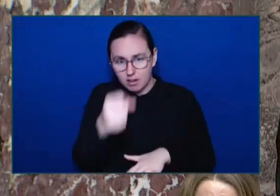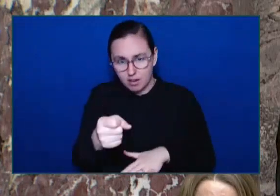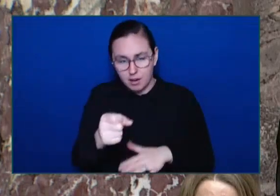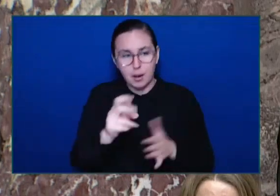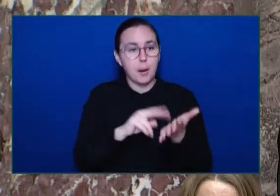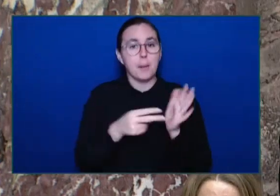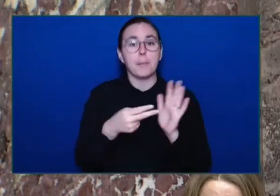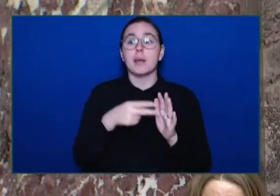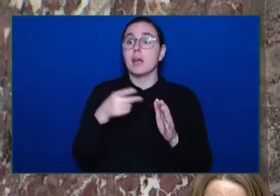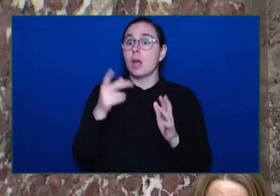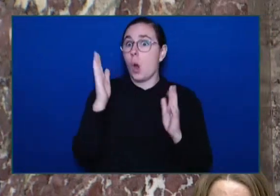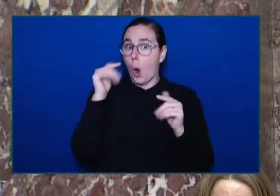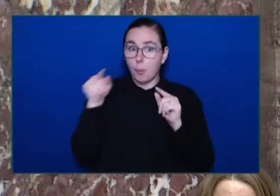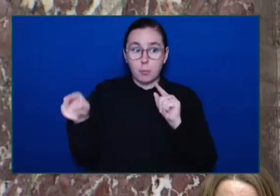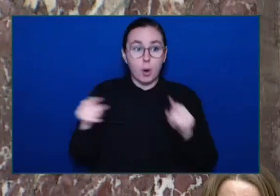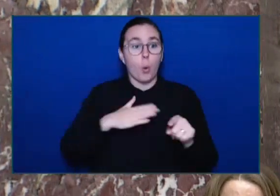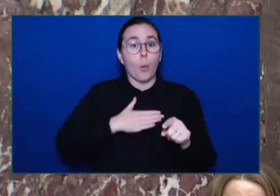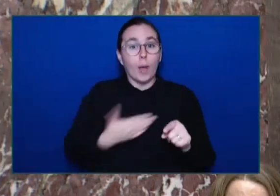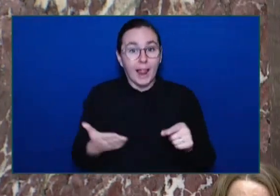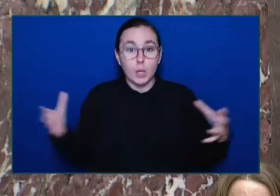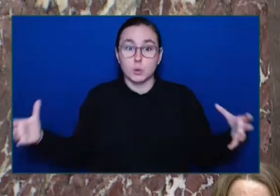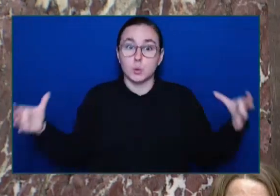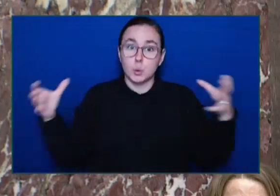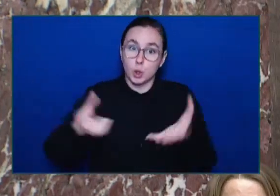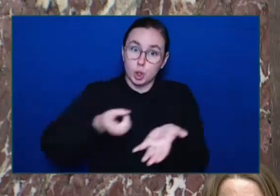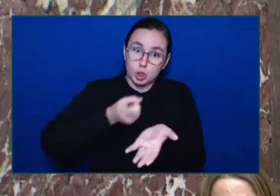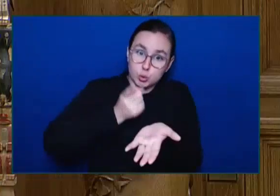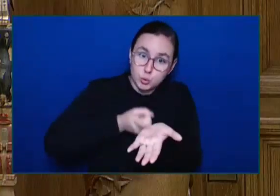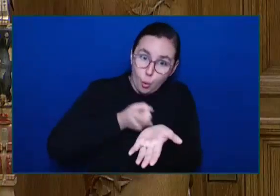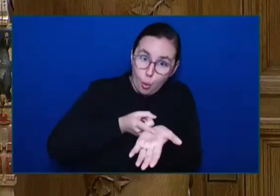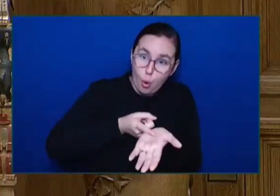agreement that helps workers improve their pay and conditions.